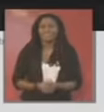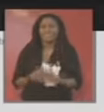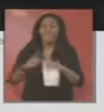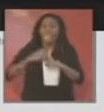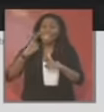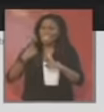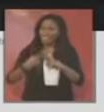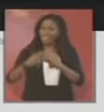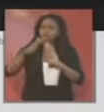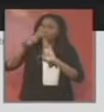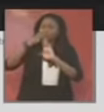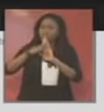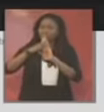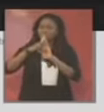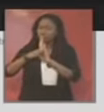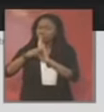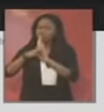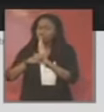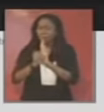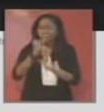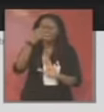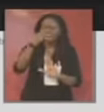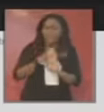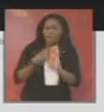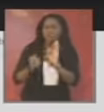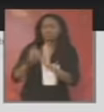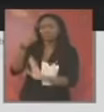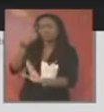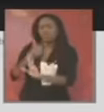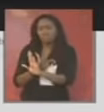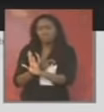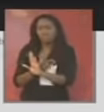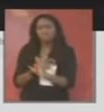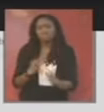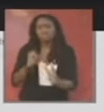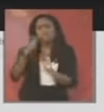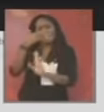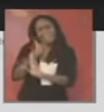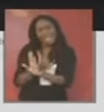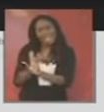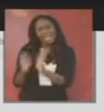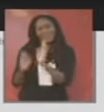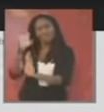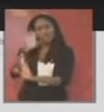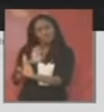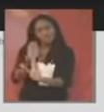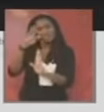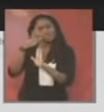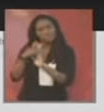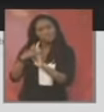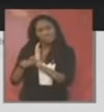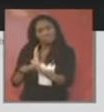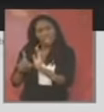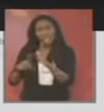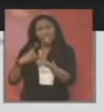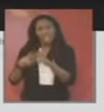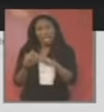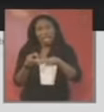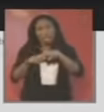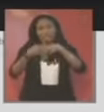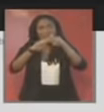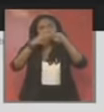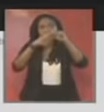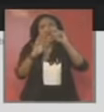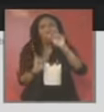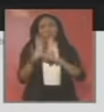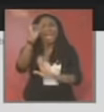decreasing number of cases from March through April, May, June, minimal, and then we started to see increases from July, really the